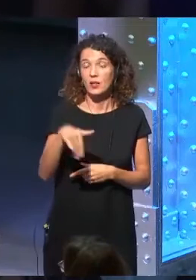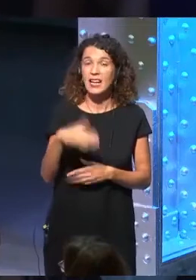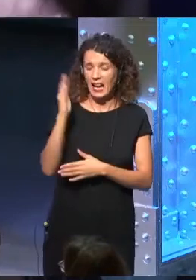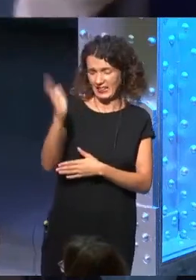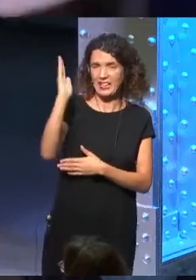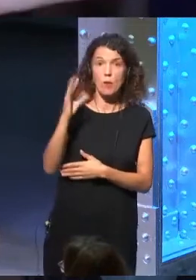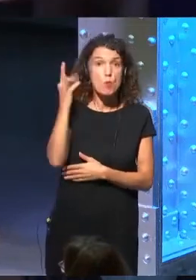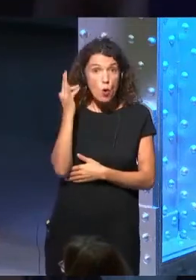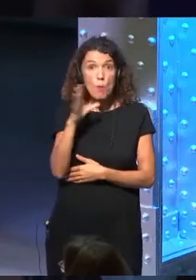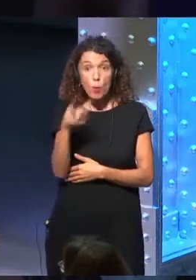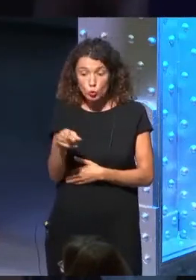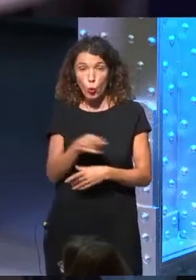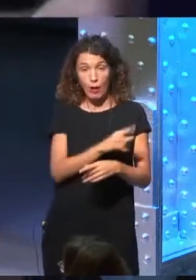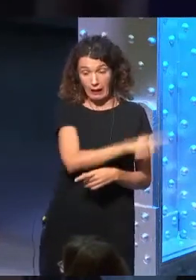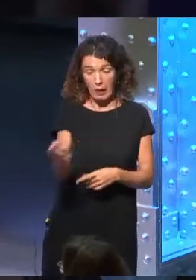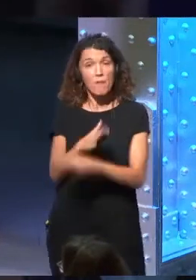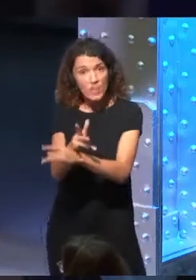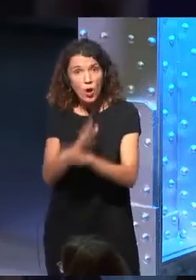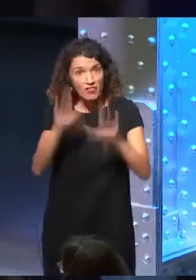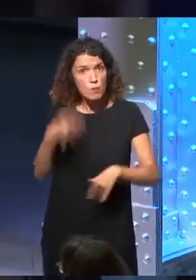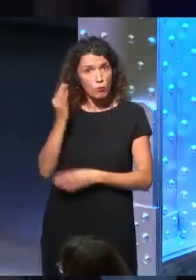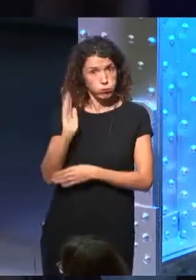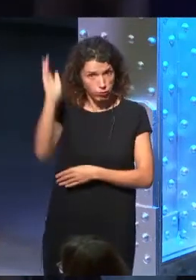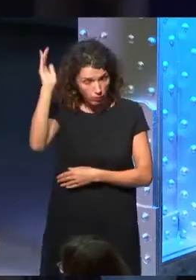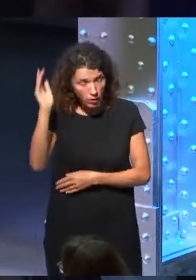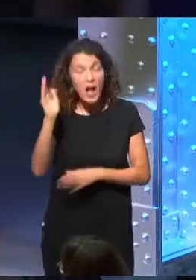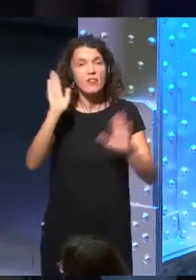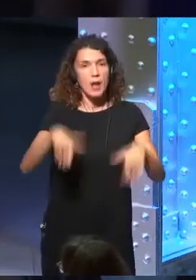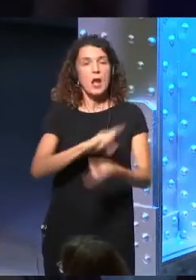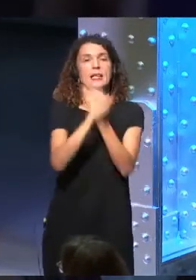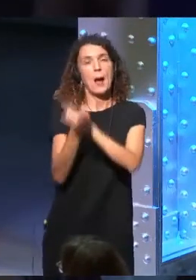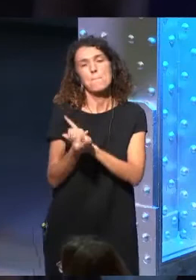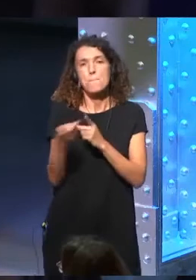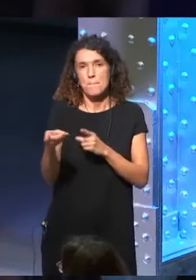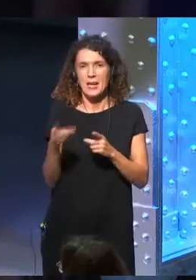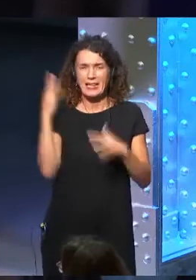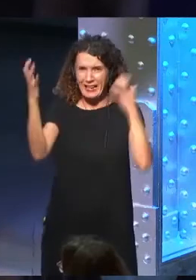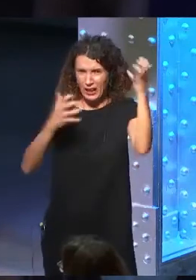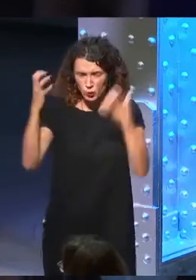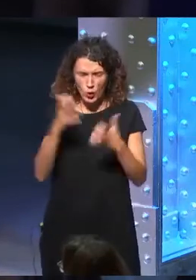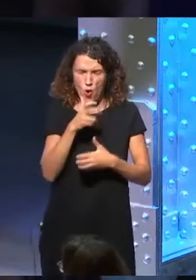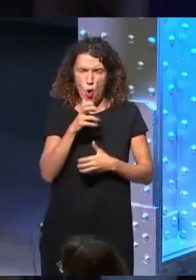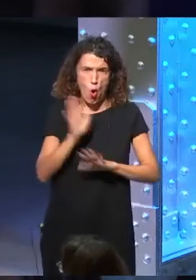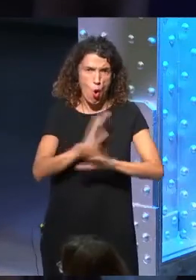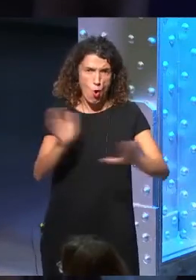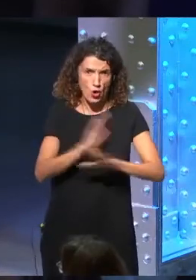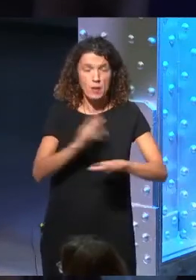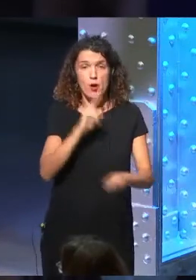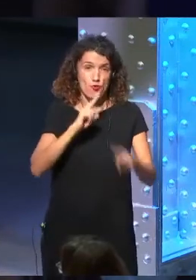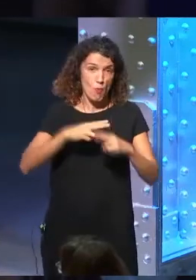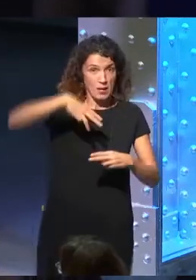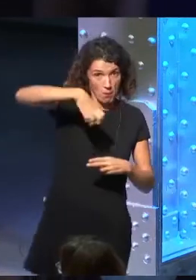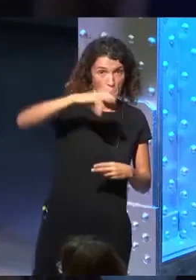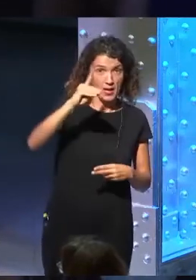rape, right? Transformed her into this monstrous creature that we now know. It